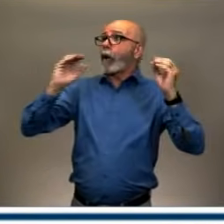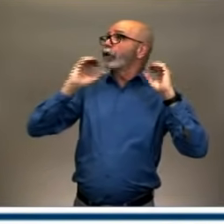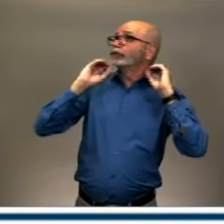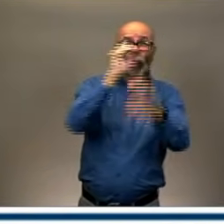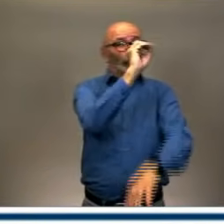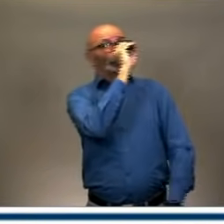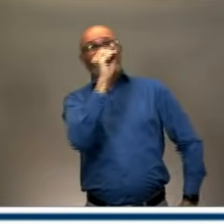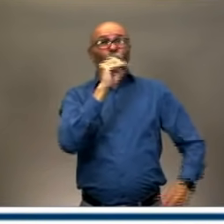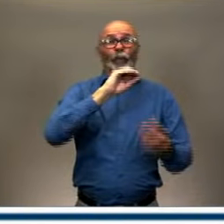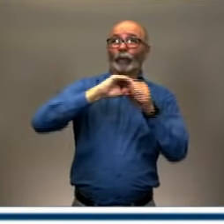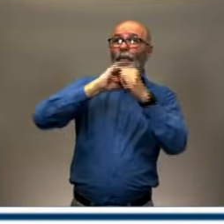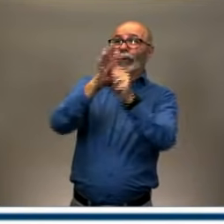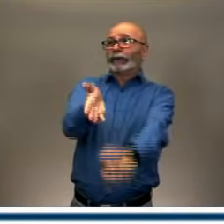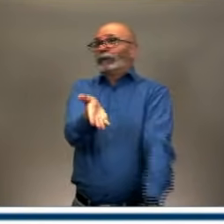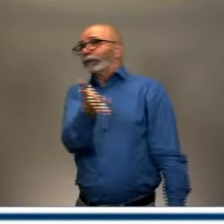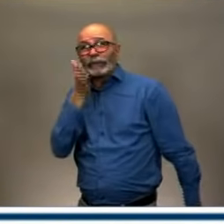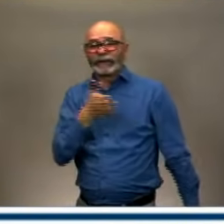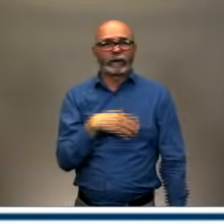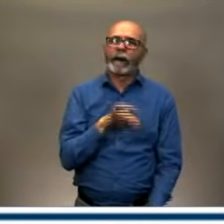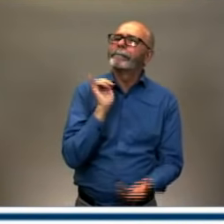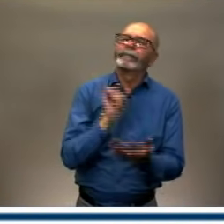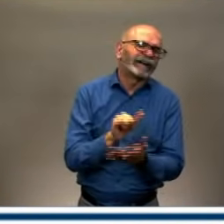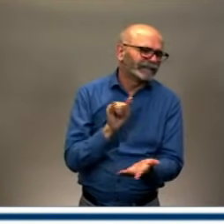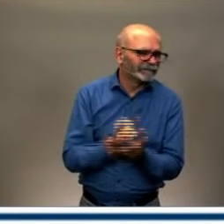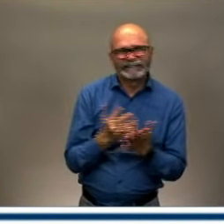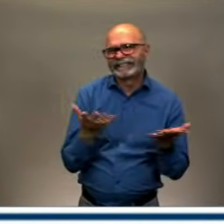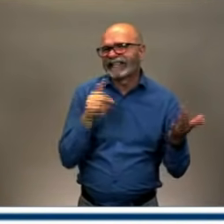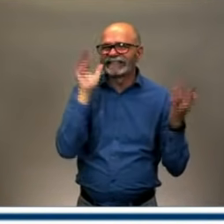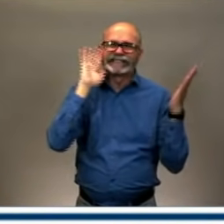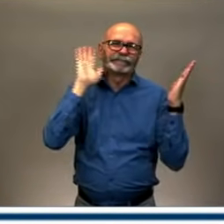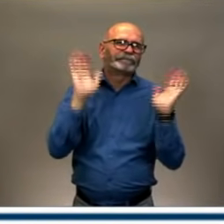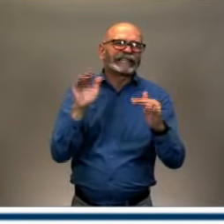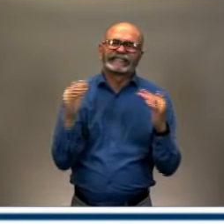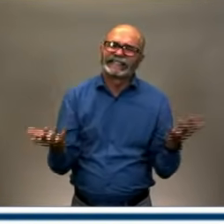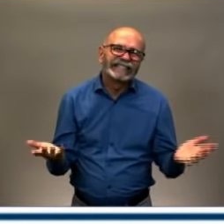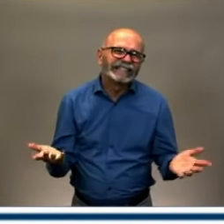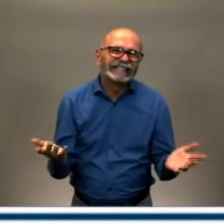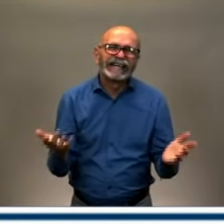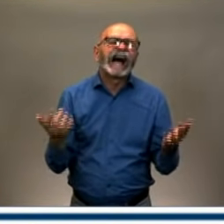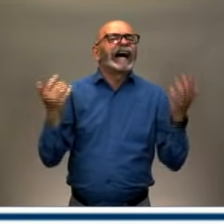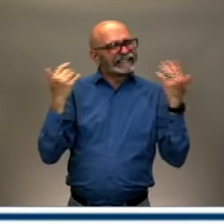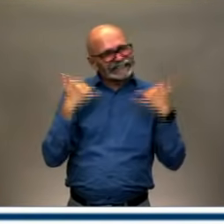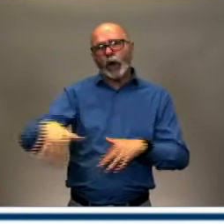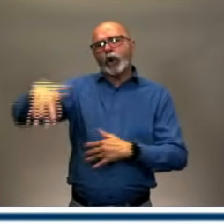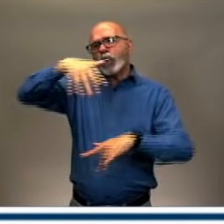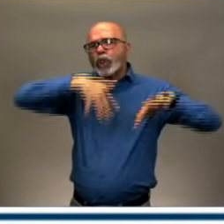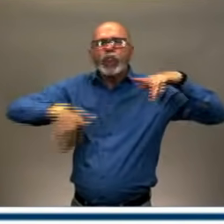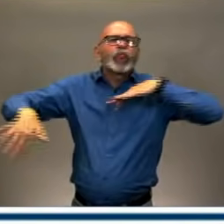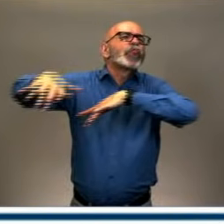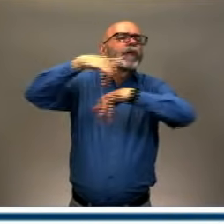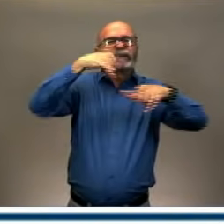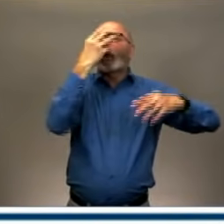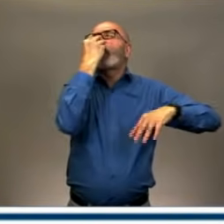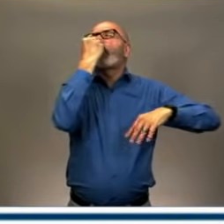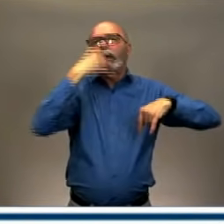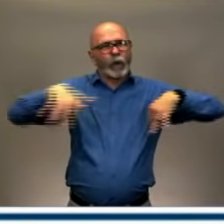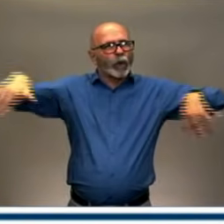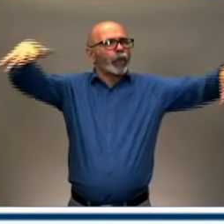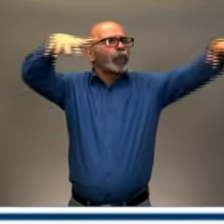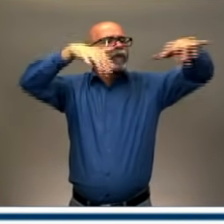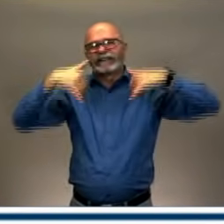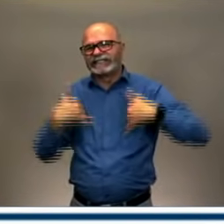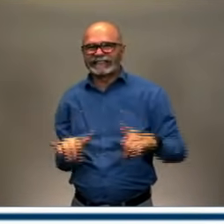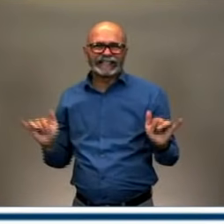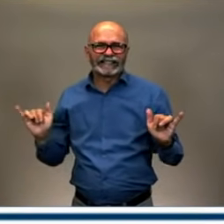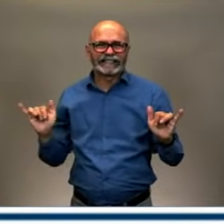not while so many others around us, even within our country, are in the middle of a huge Wave 2 surge. And we also have to recognize that some